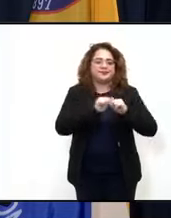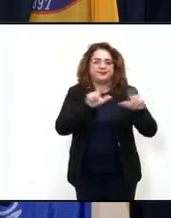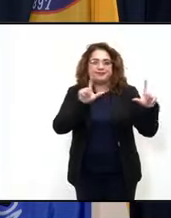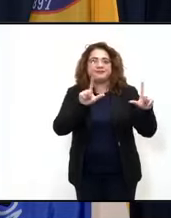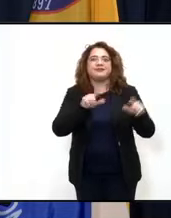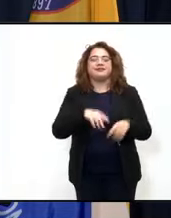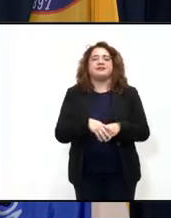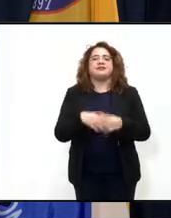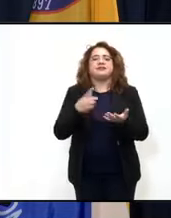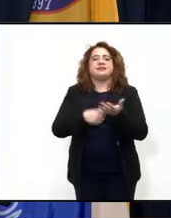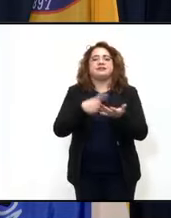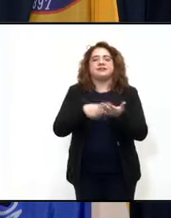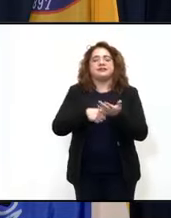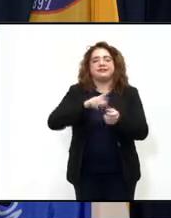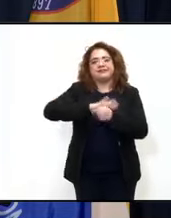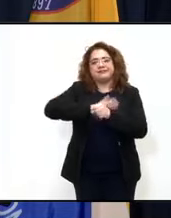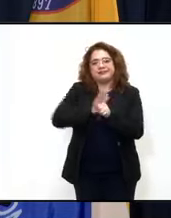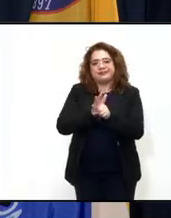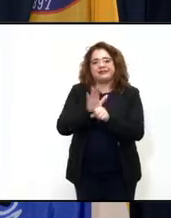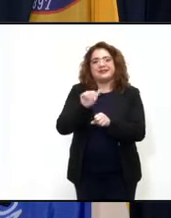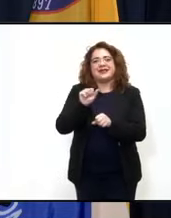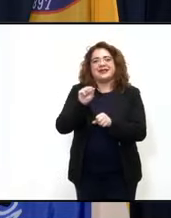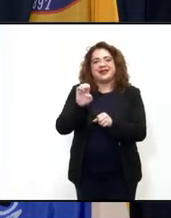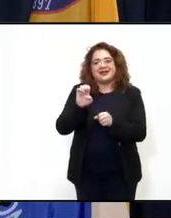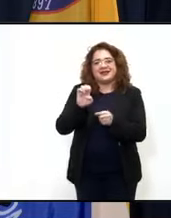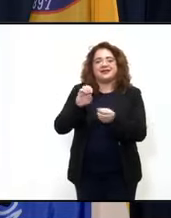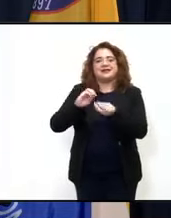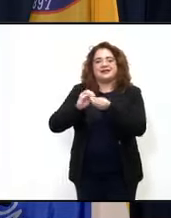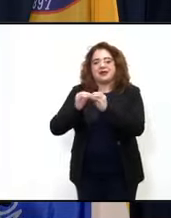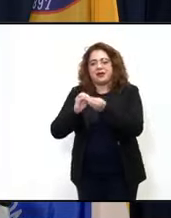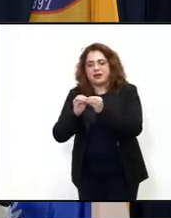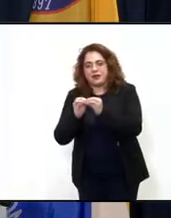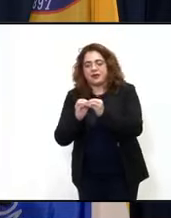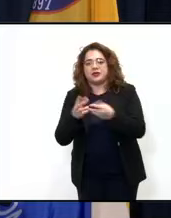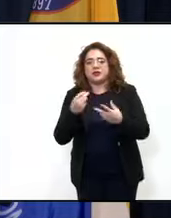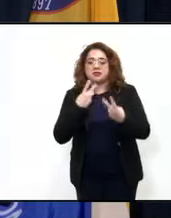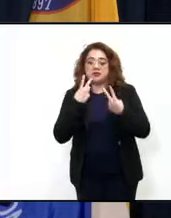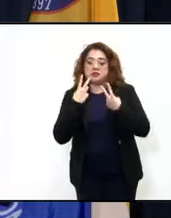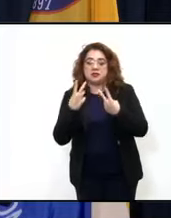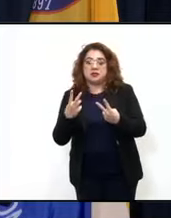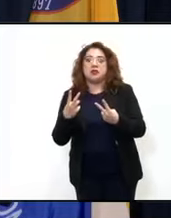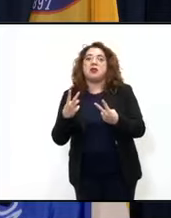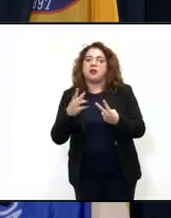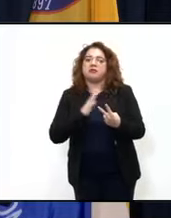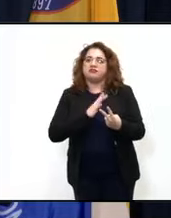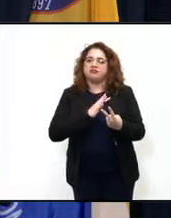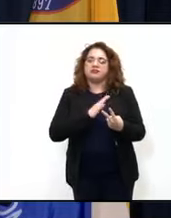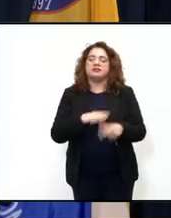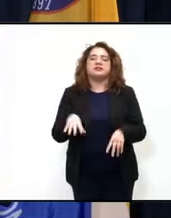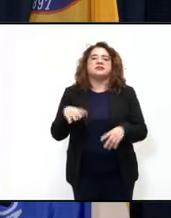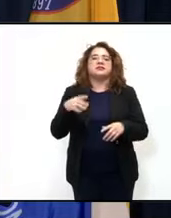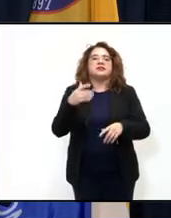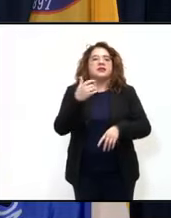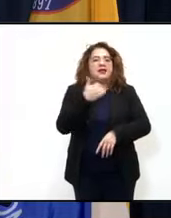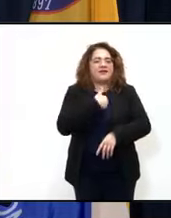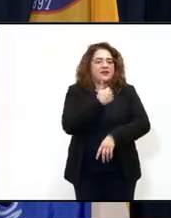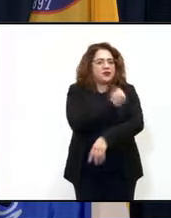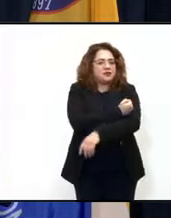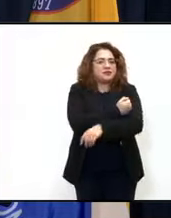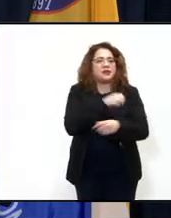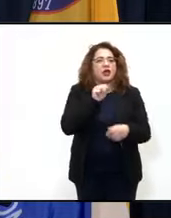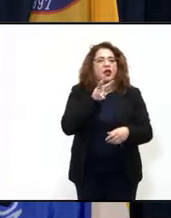our COVID-19 kind of case rates and how that's going in the right direction, and then a lot more on vaccinations, a lot of great news, which we'll